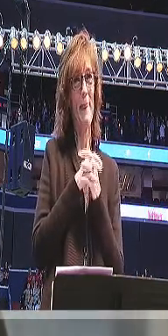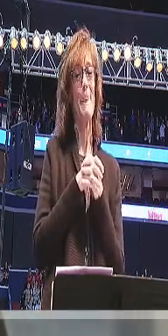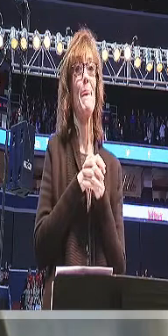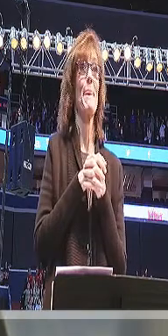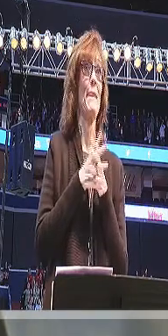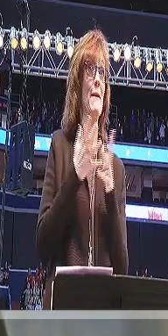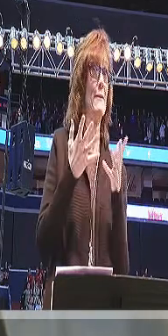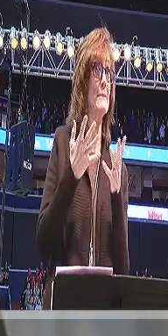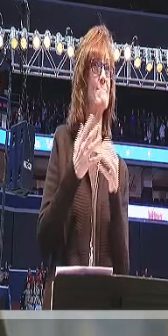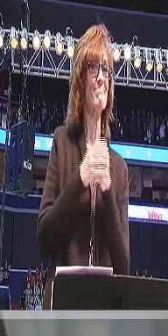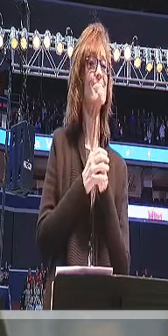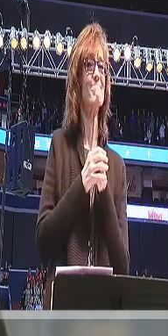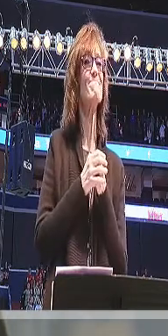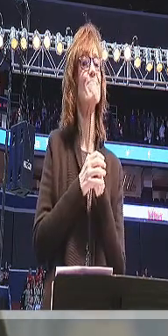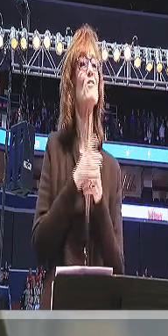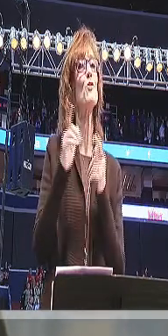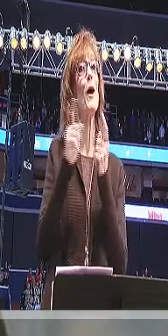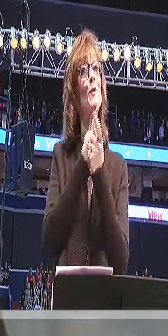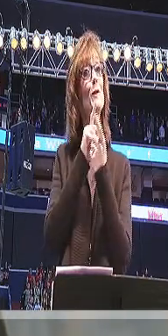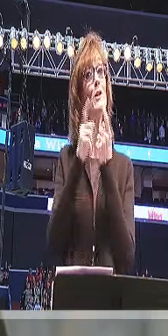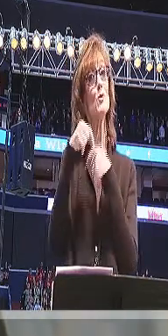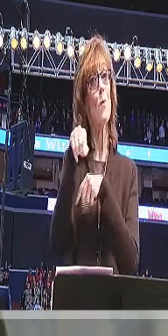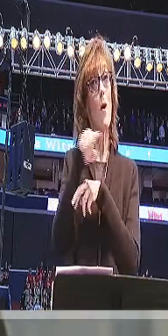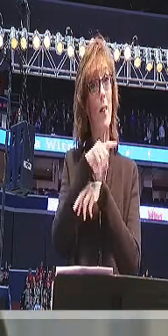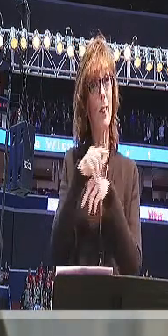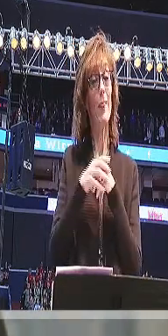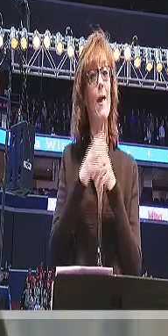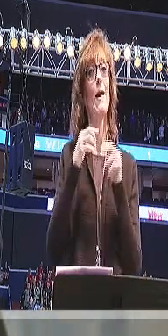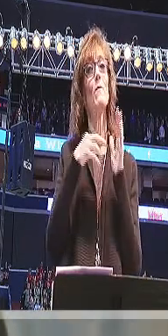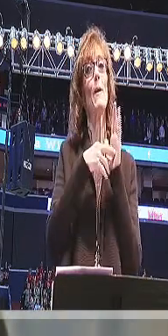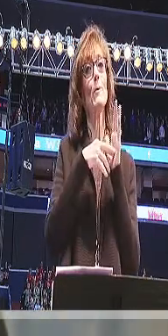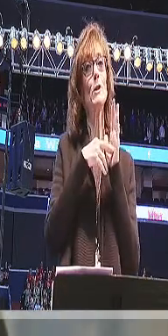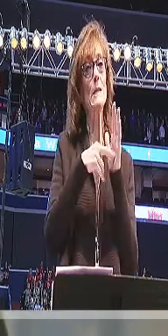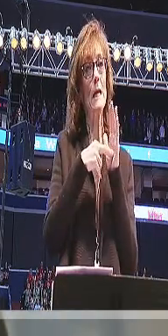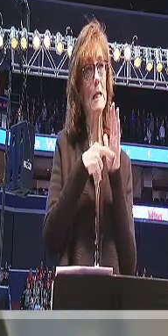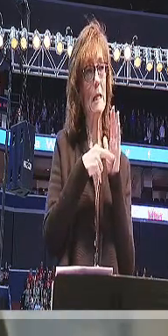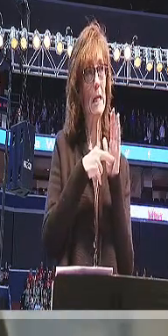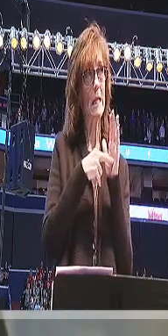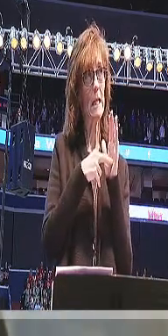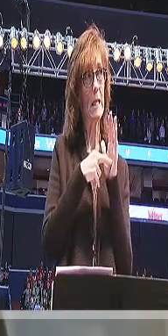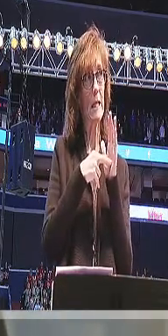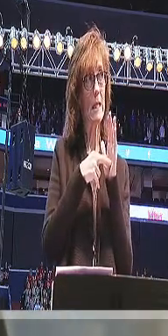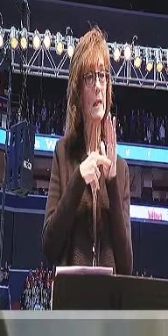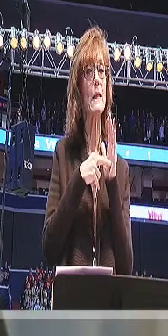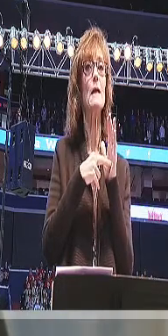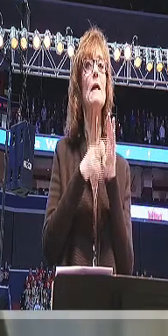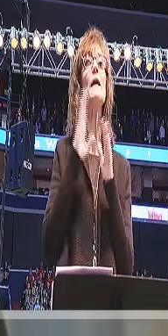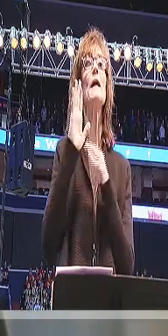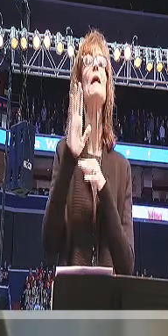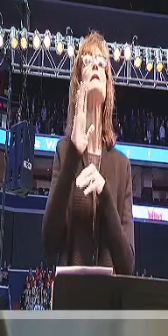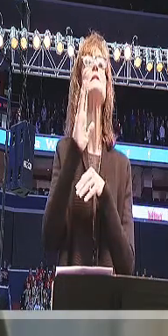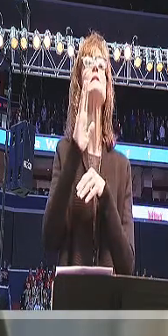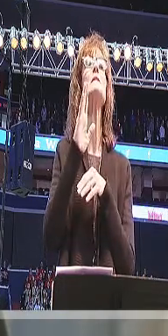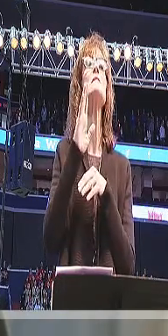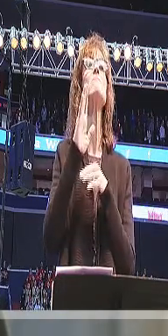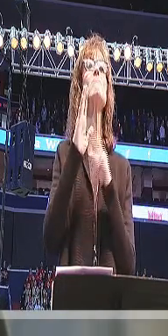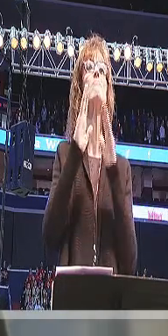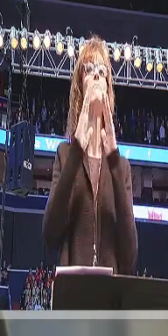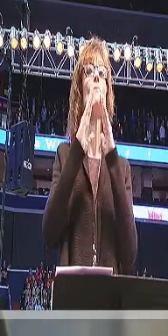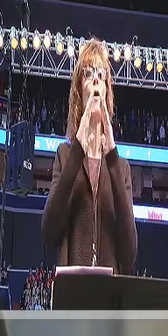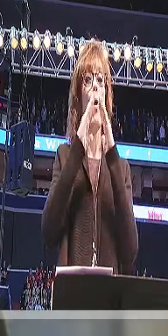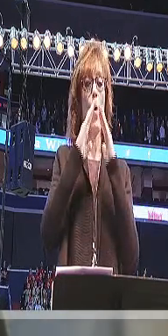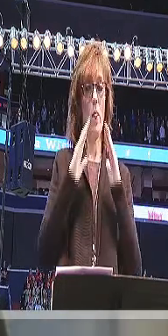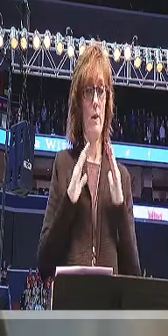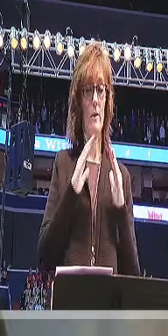So I greet you all as representing the His Holiness Pope Francis in this